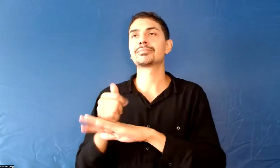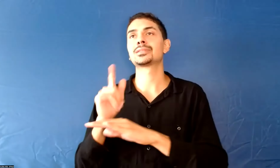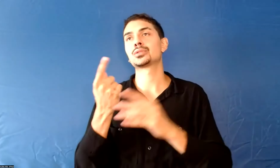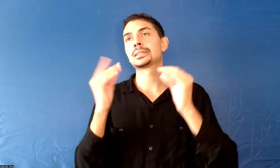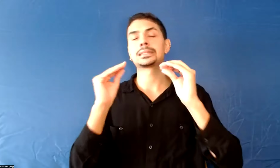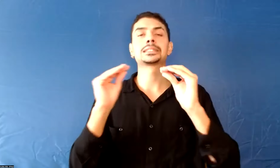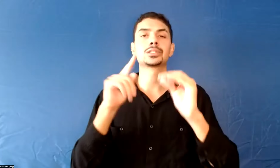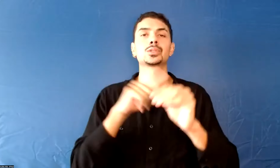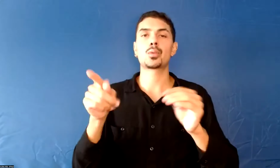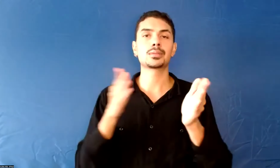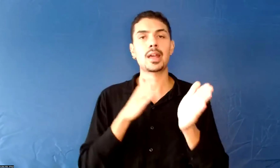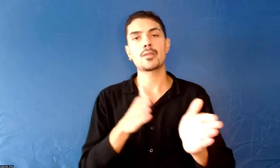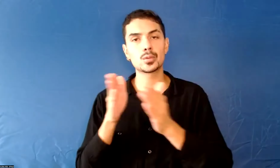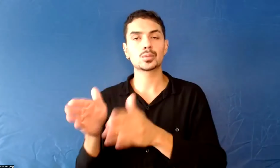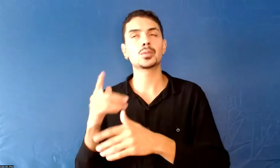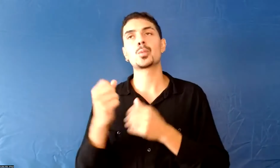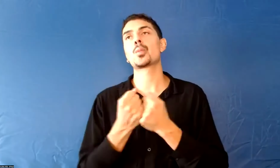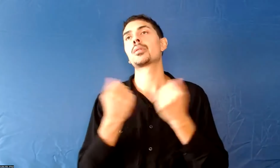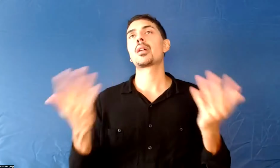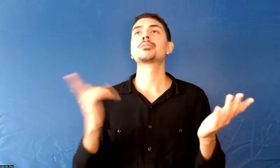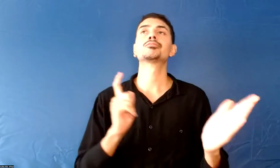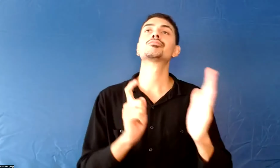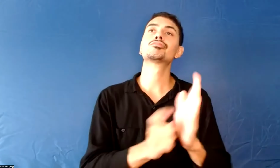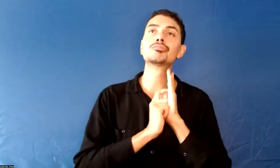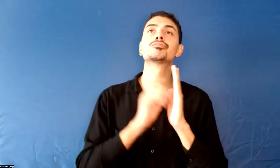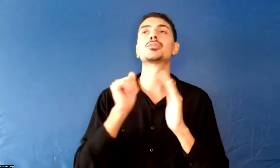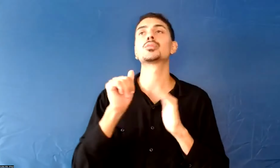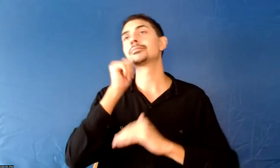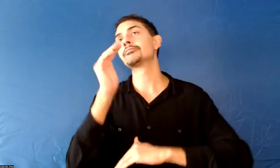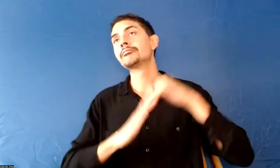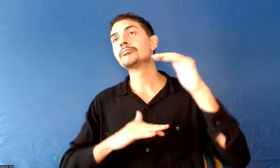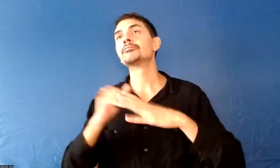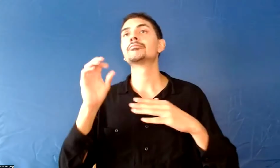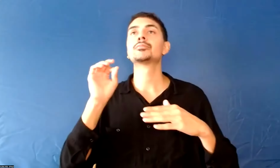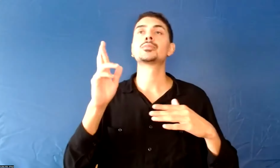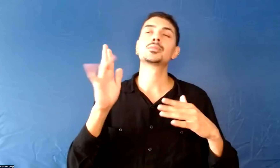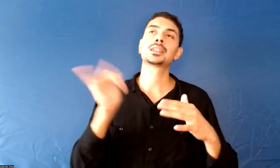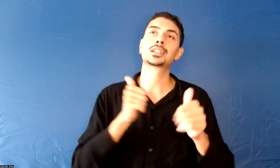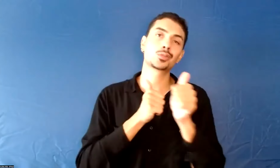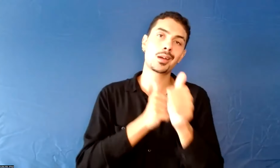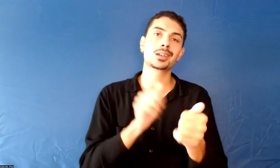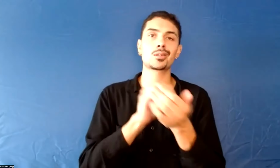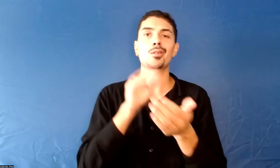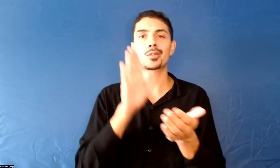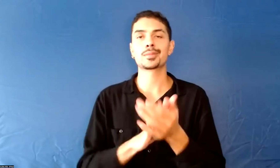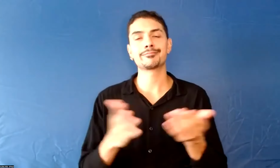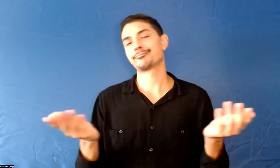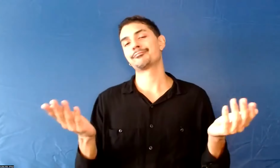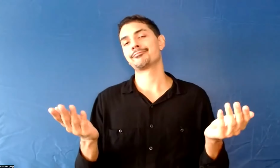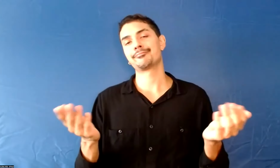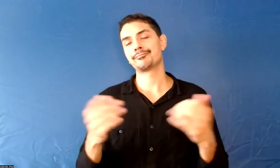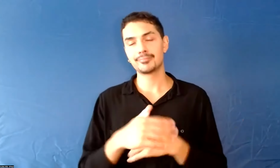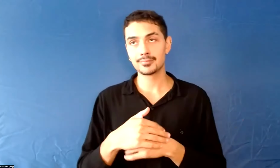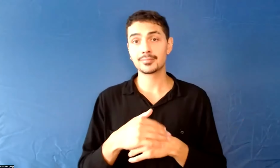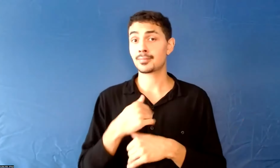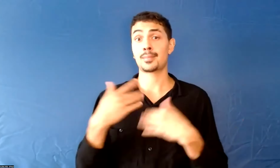those avenues without requirements or uncomfortable or like tracking with documents. I'm really happy